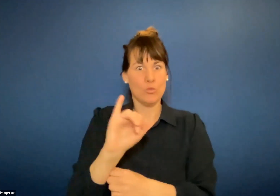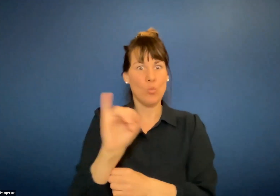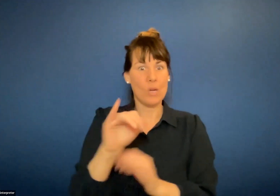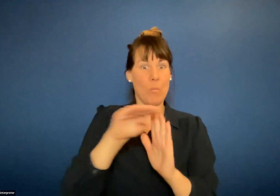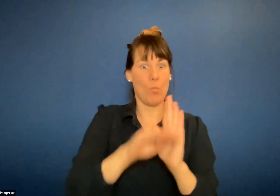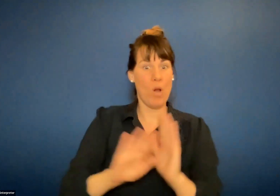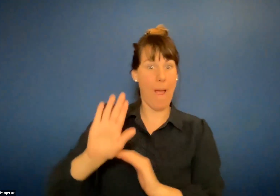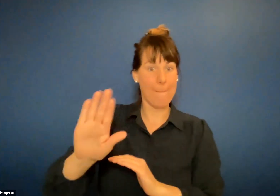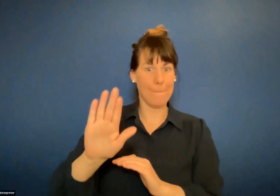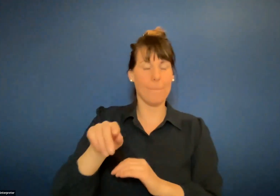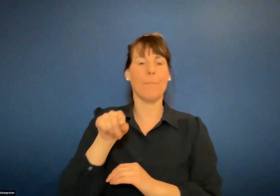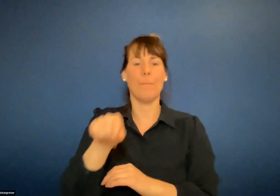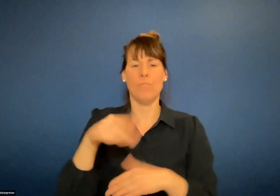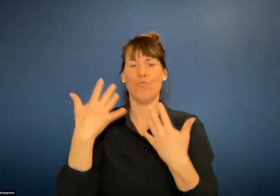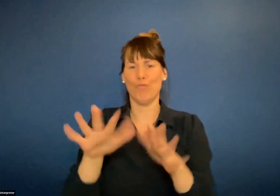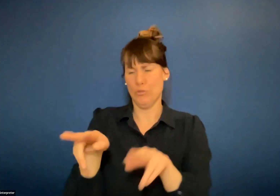based on the